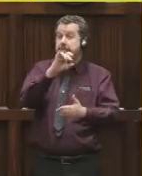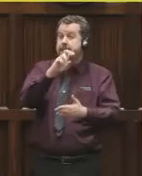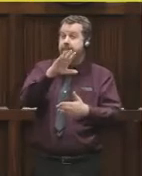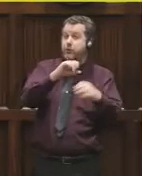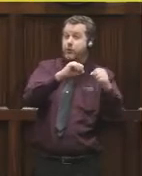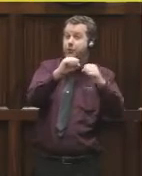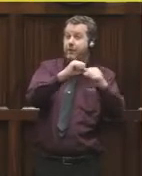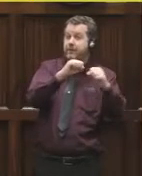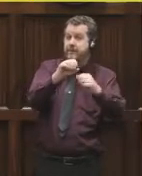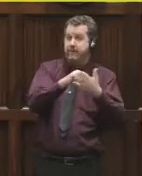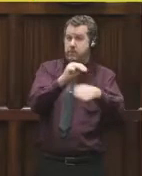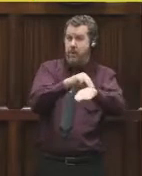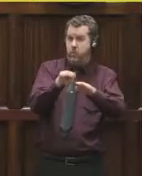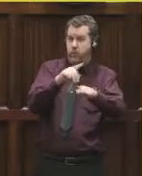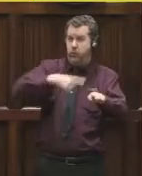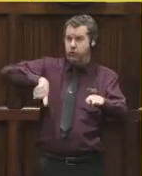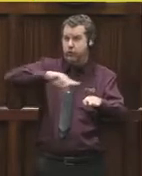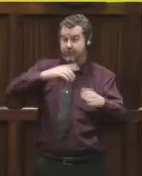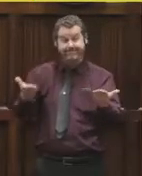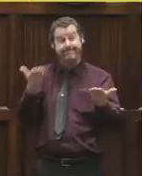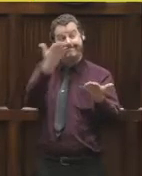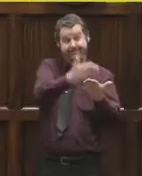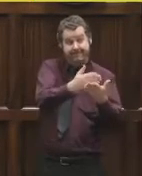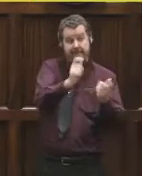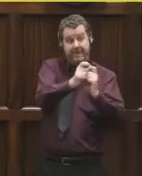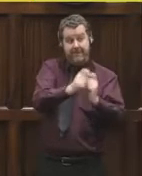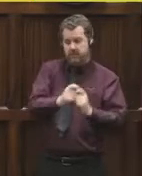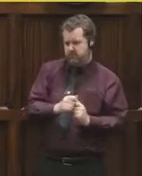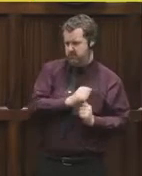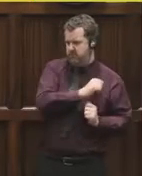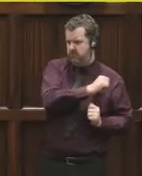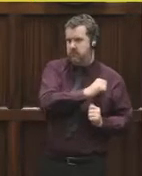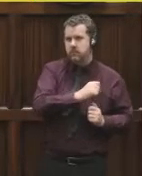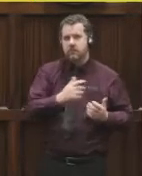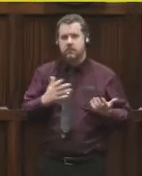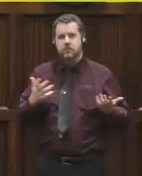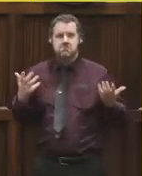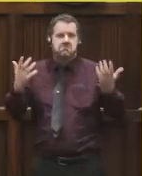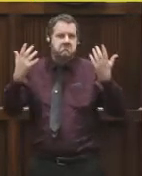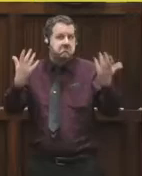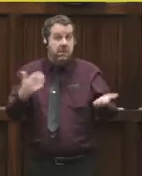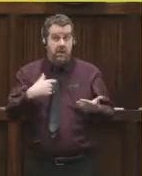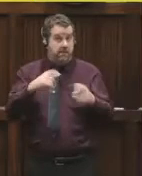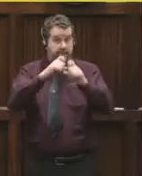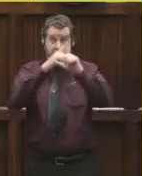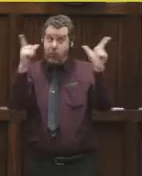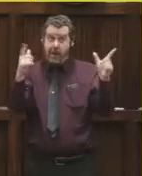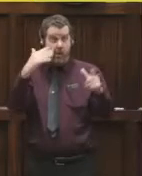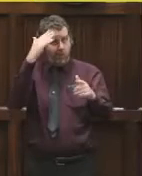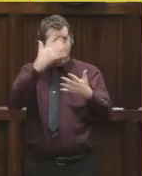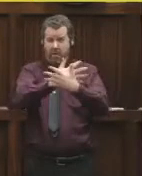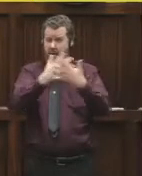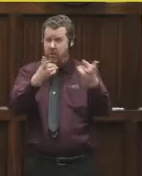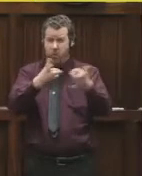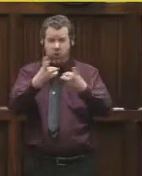tabling amendments, which, given that I'm fully aware of the detailed work that went on behind the scenes through the offices